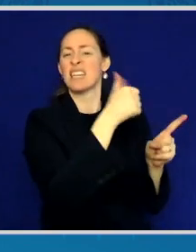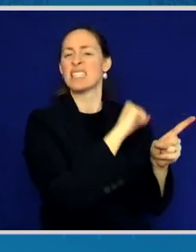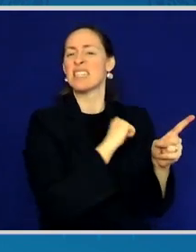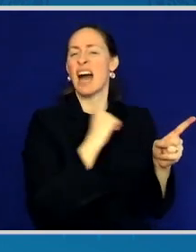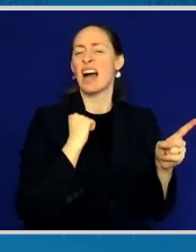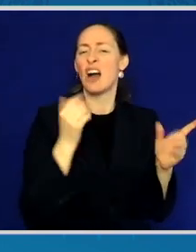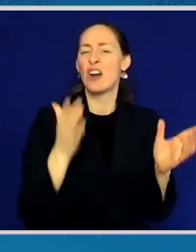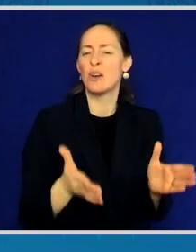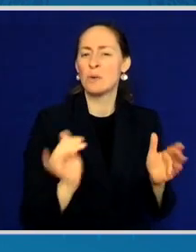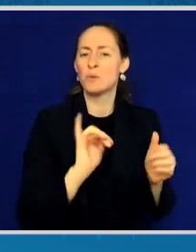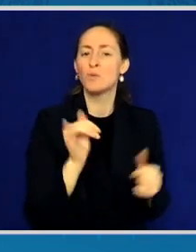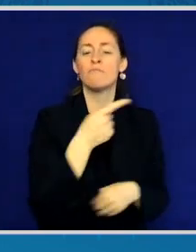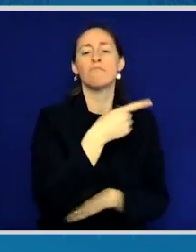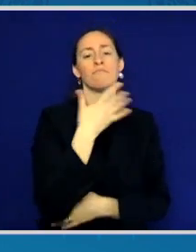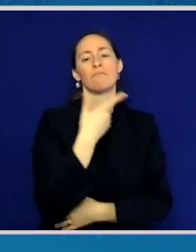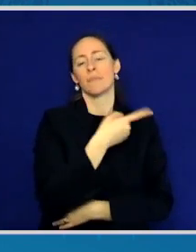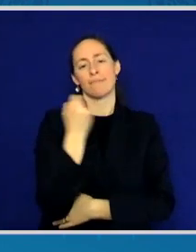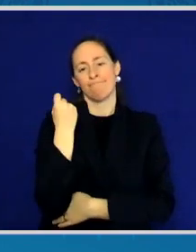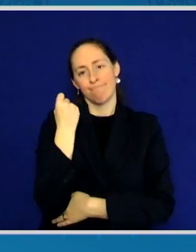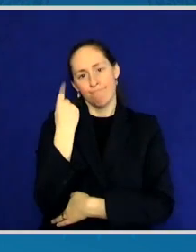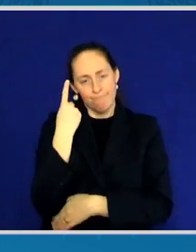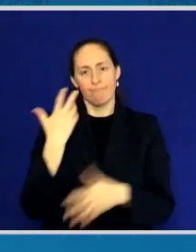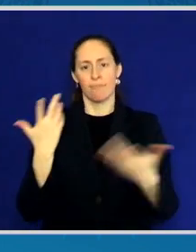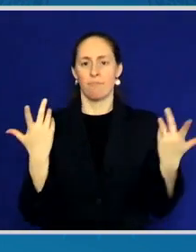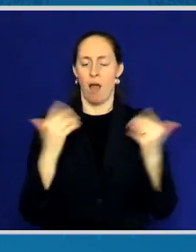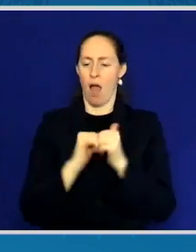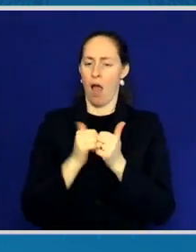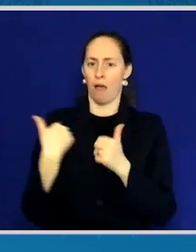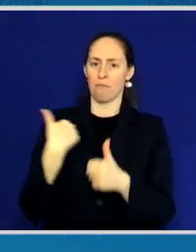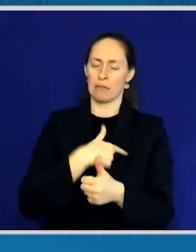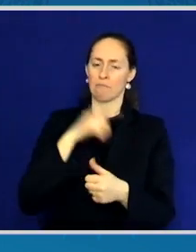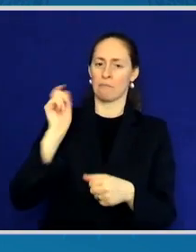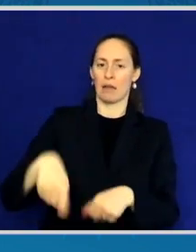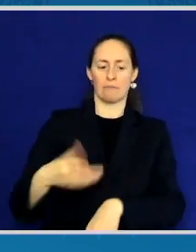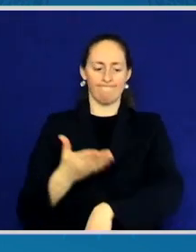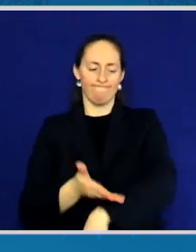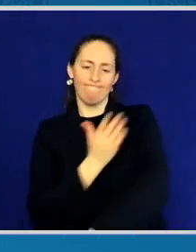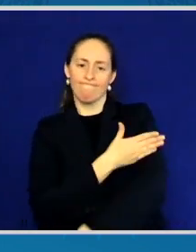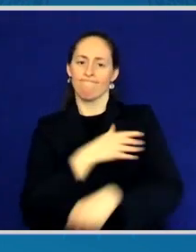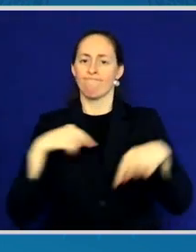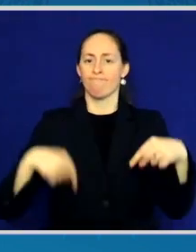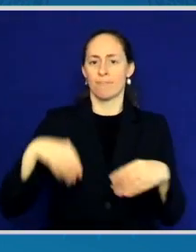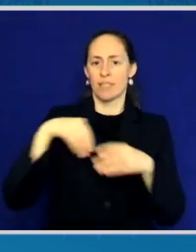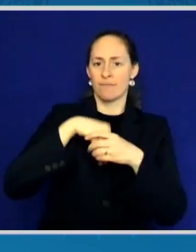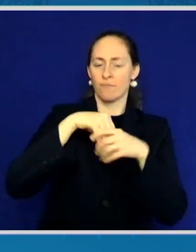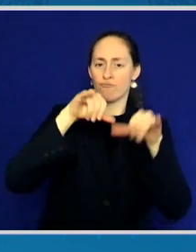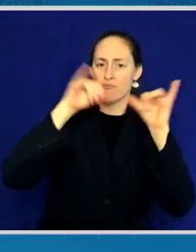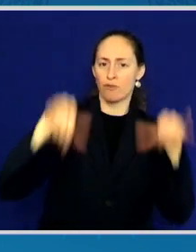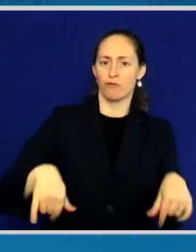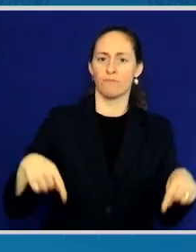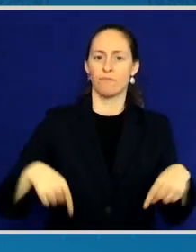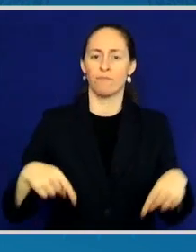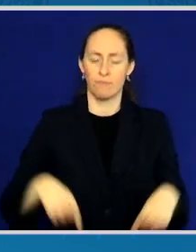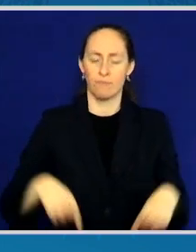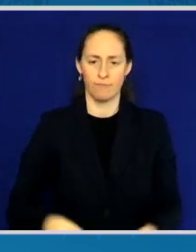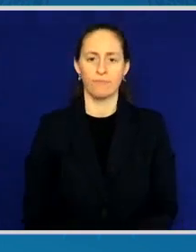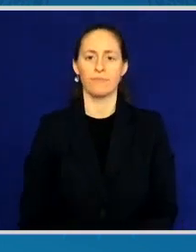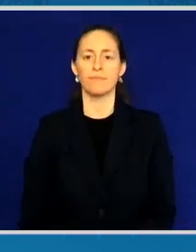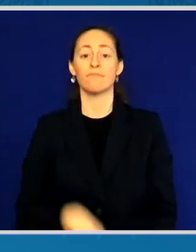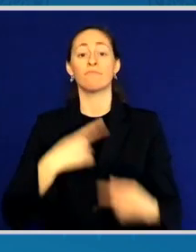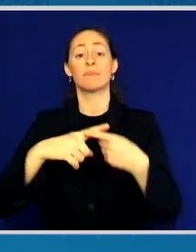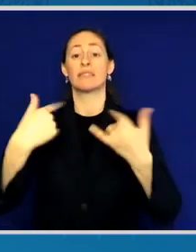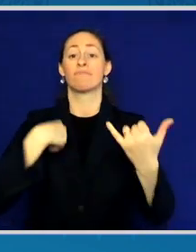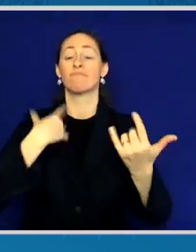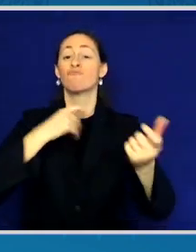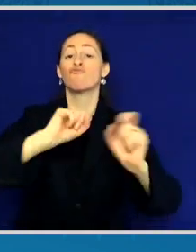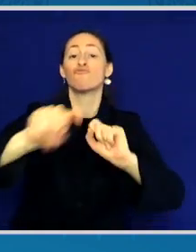because they understand all this. So I will just begin to ask each of you a question, and the Vice President obviously can weigh in with comments or further